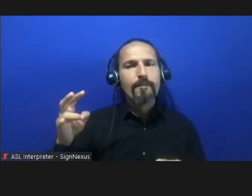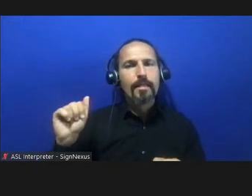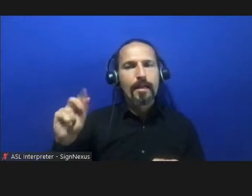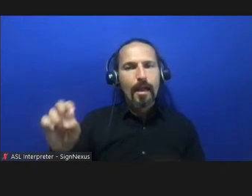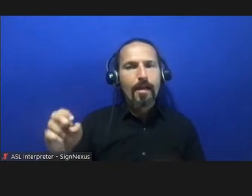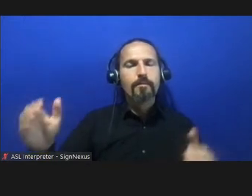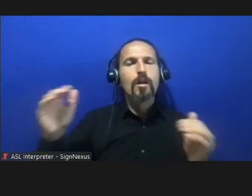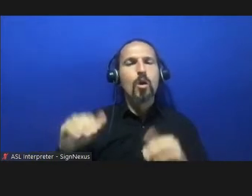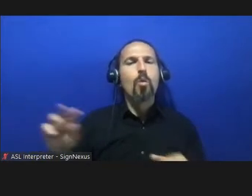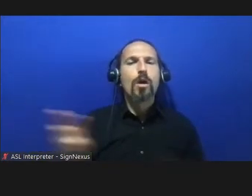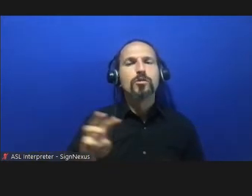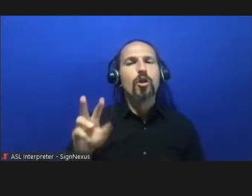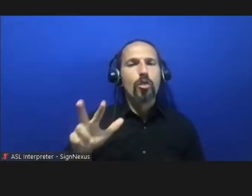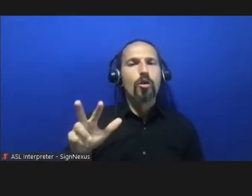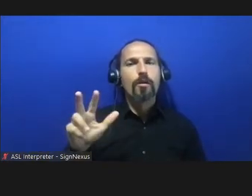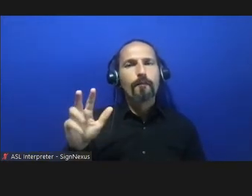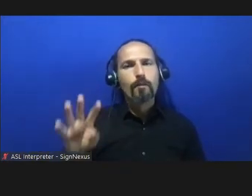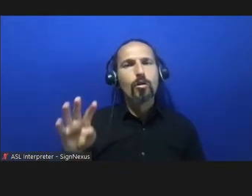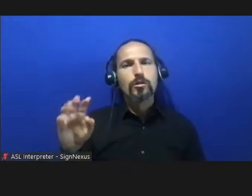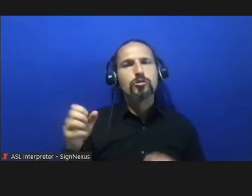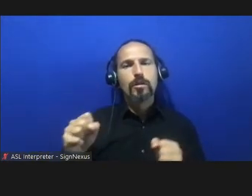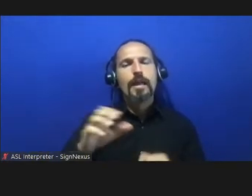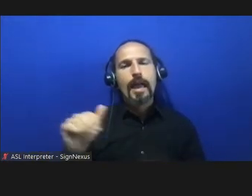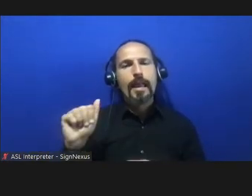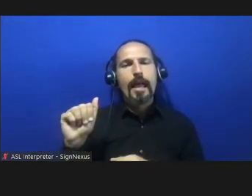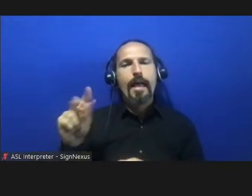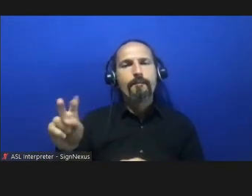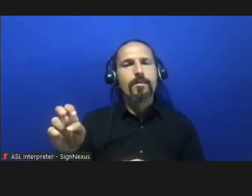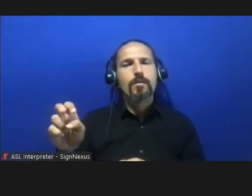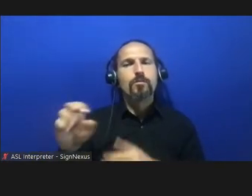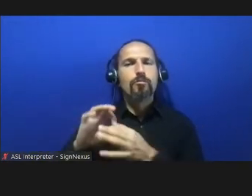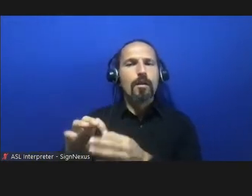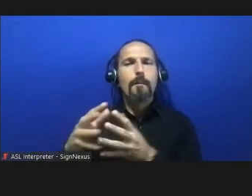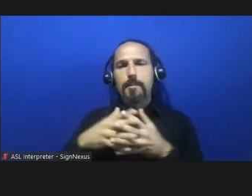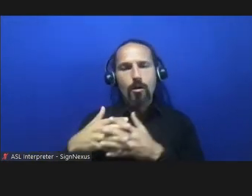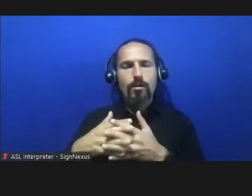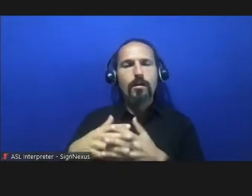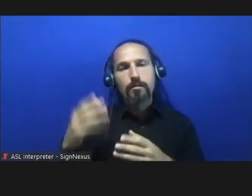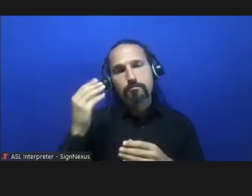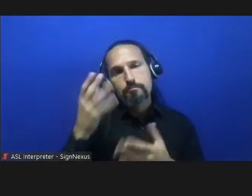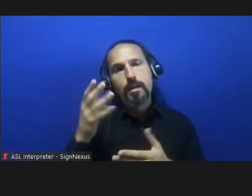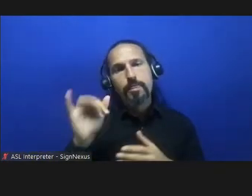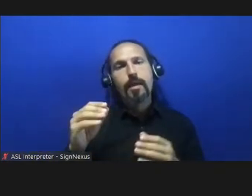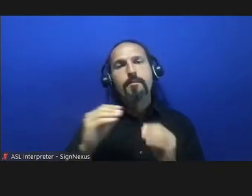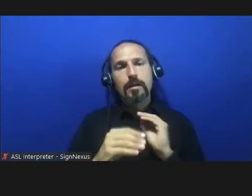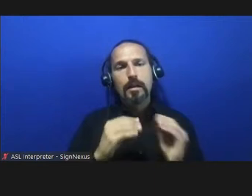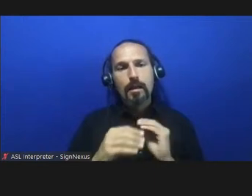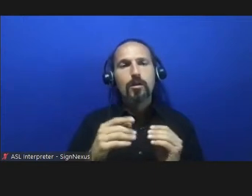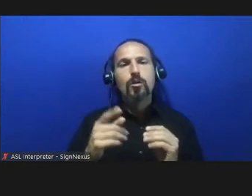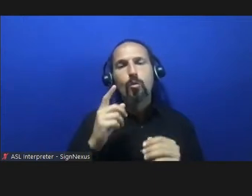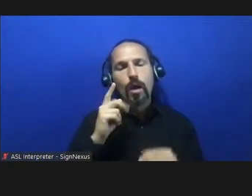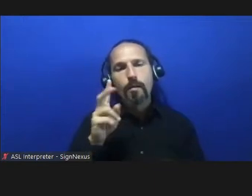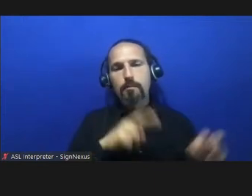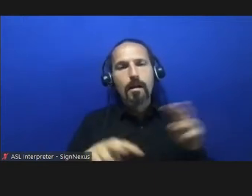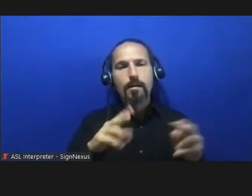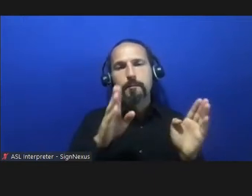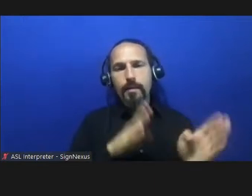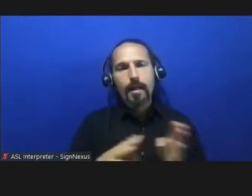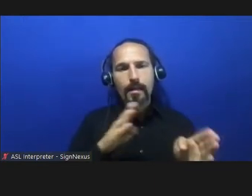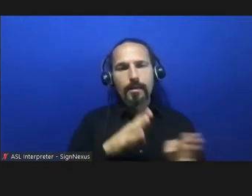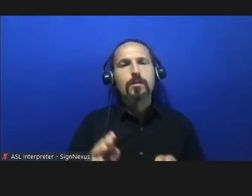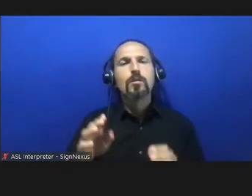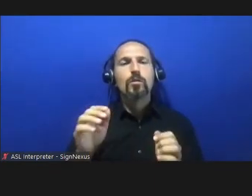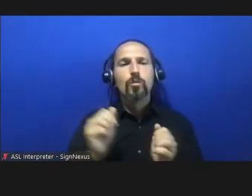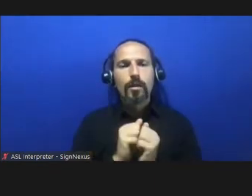34th street and avenue of the americas for mitigation the project sponsors will implement a monitoring plan with threshold for